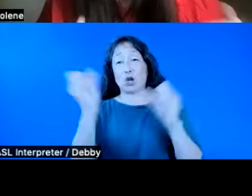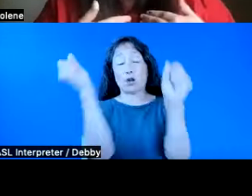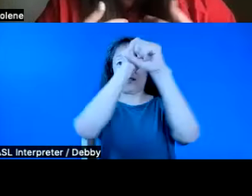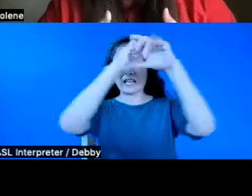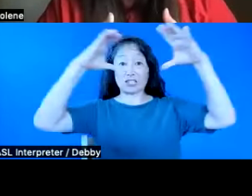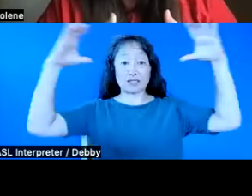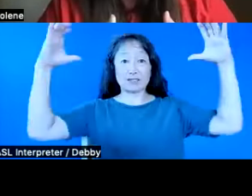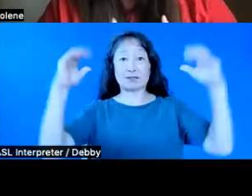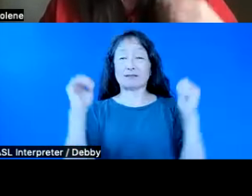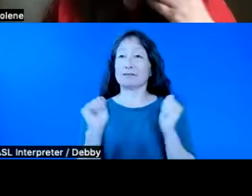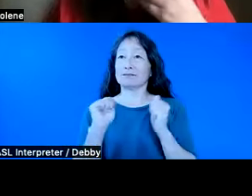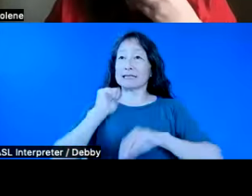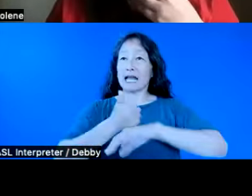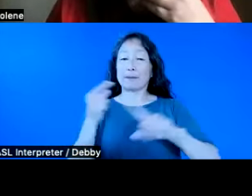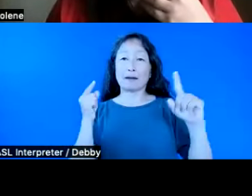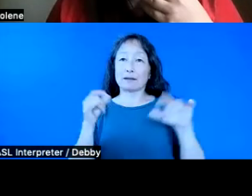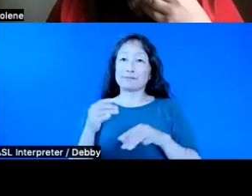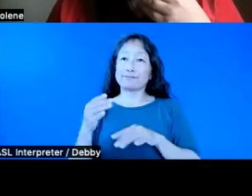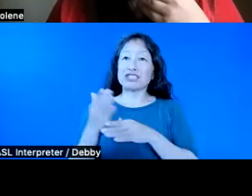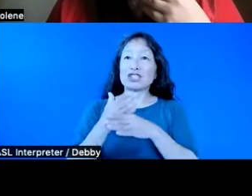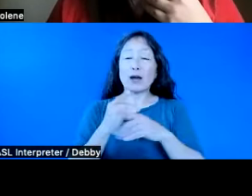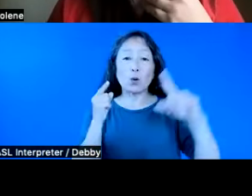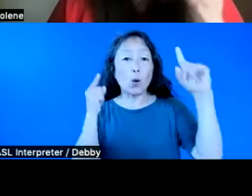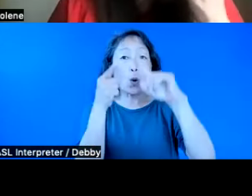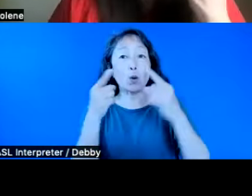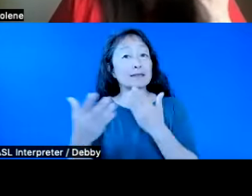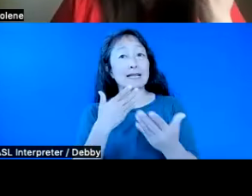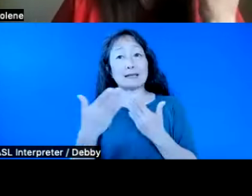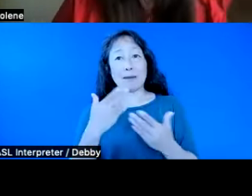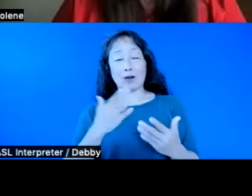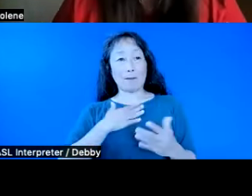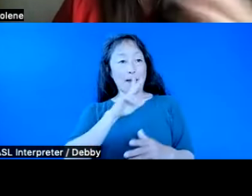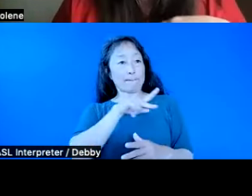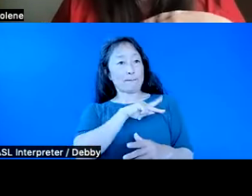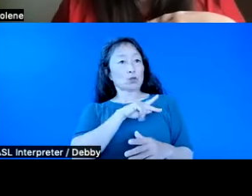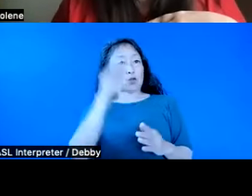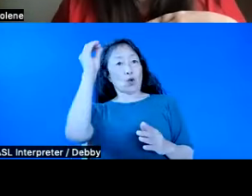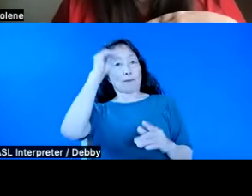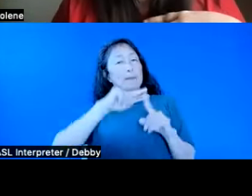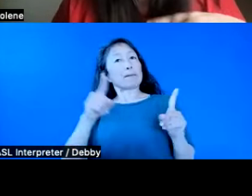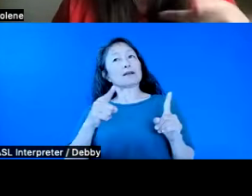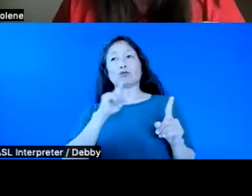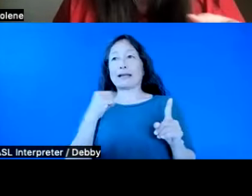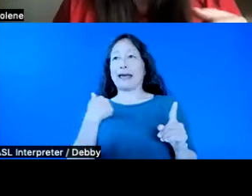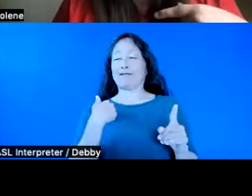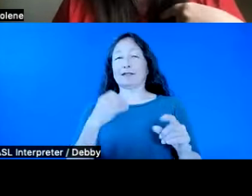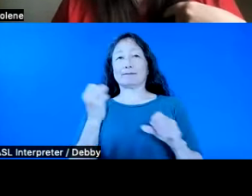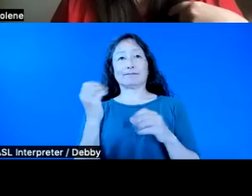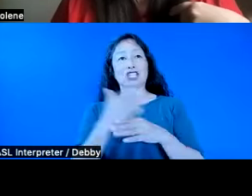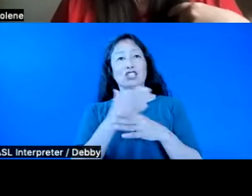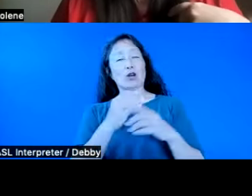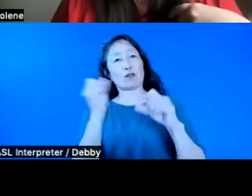what your own personal stake may be within the space. starts to do a lot of different things, including like